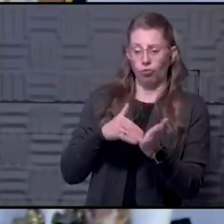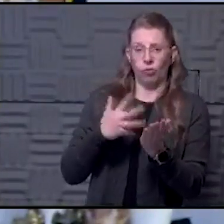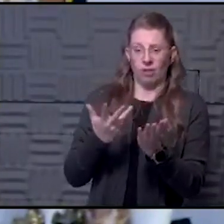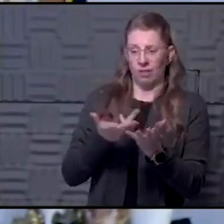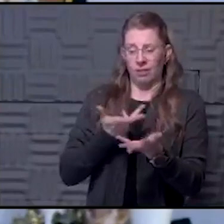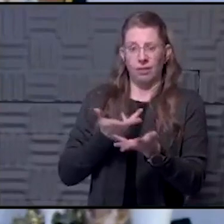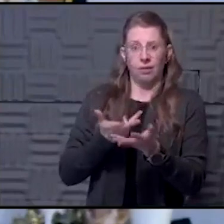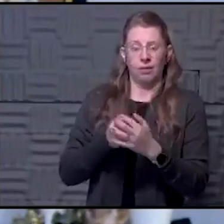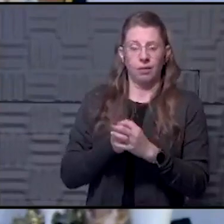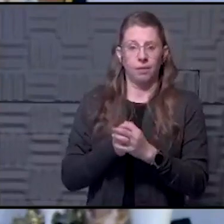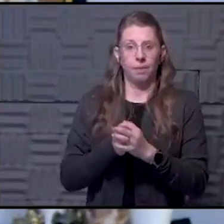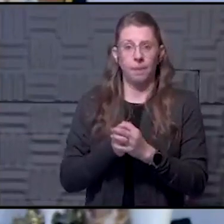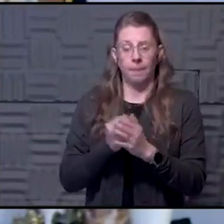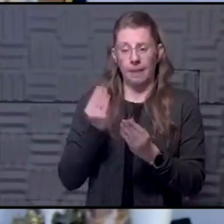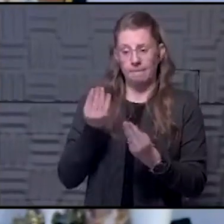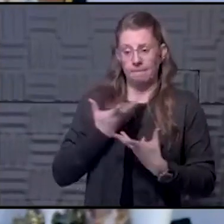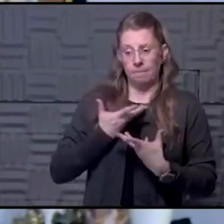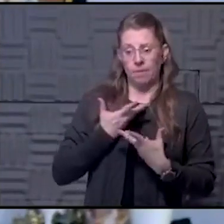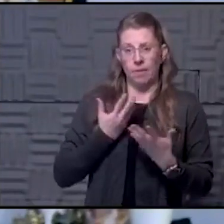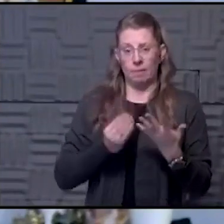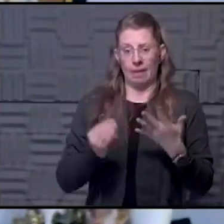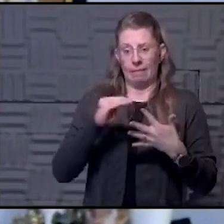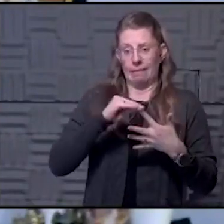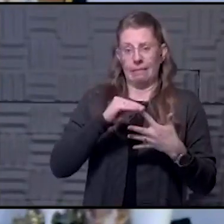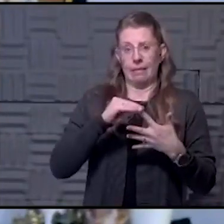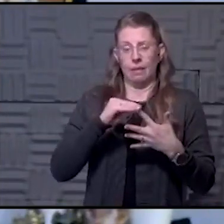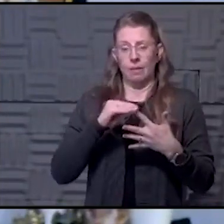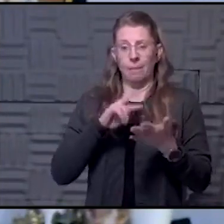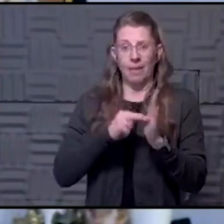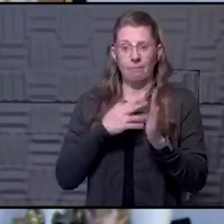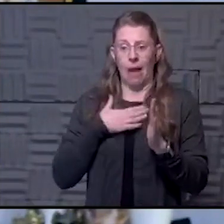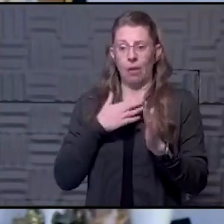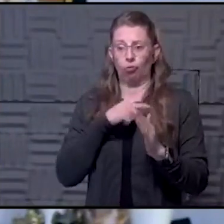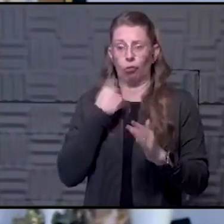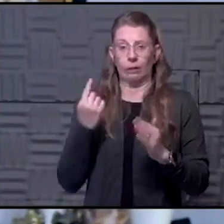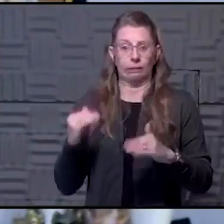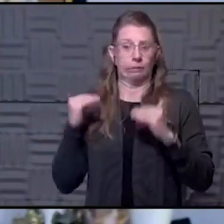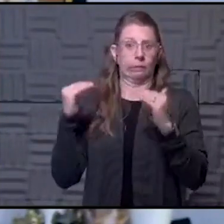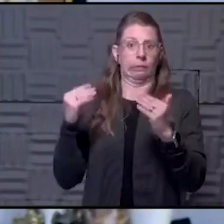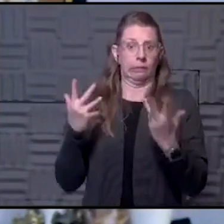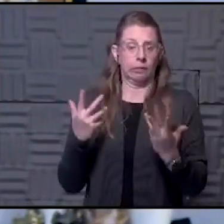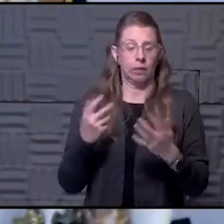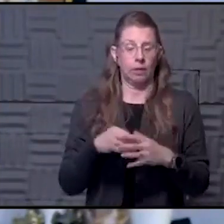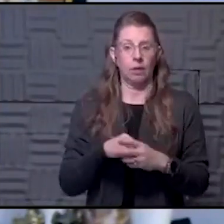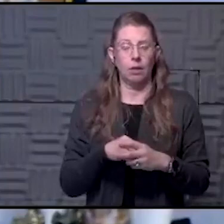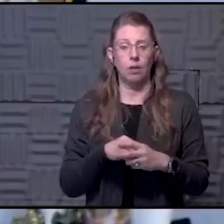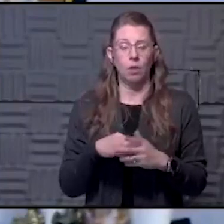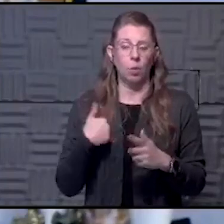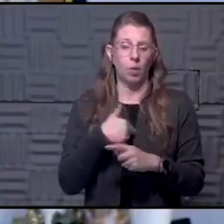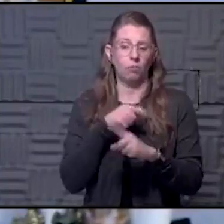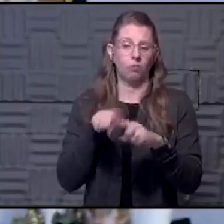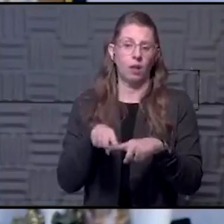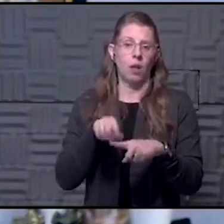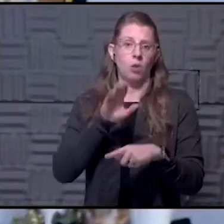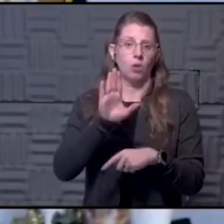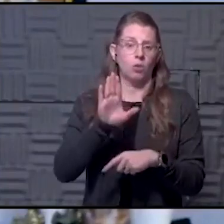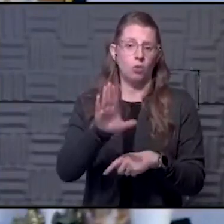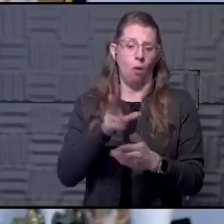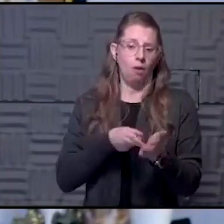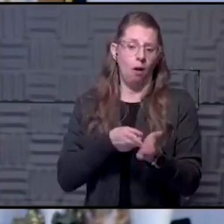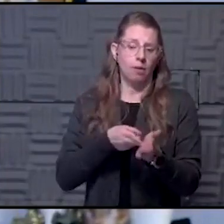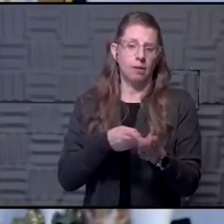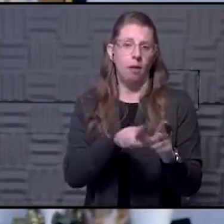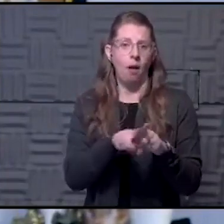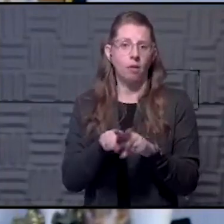that would be putting me at higher risk? We pretty much rely on your honesty